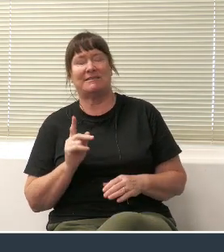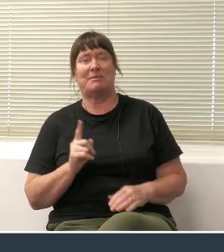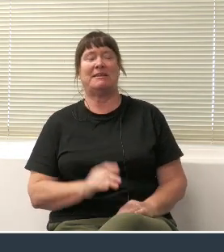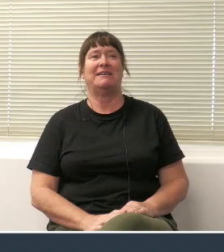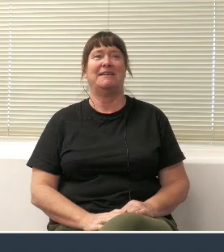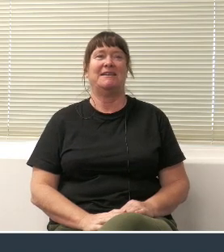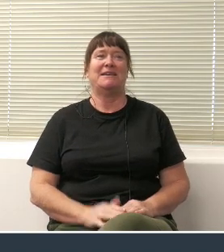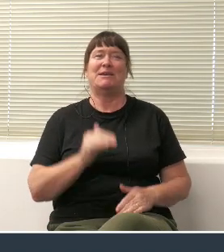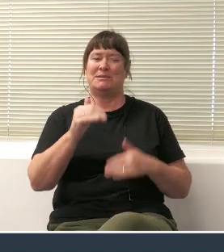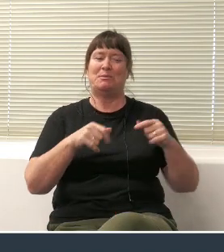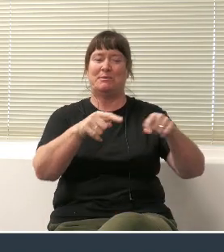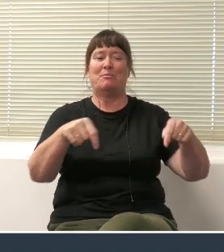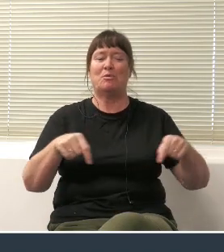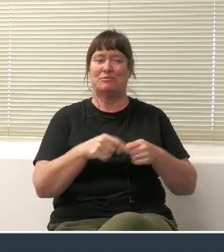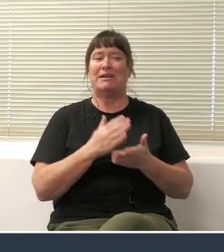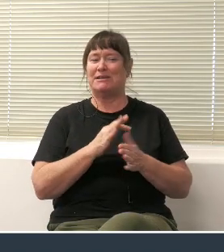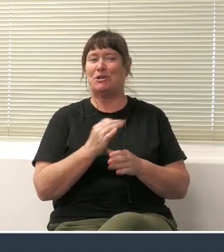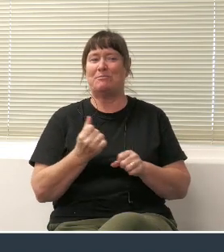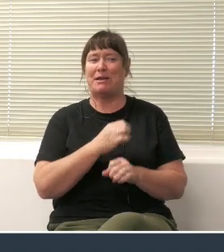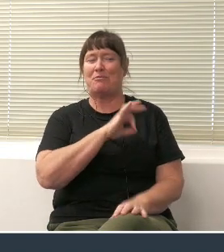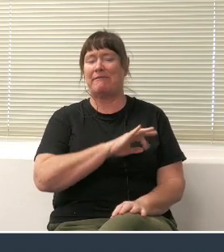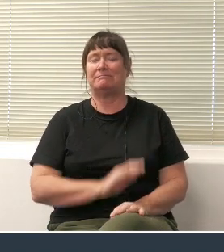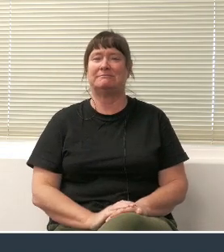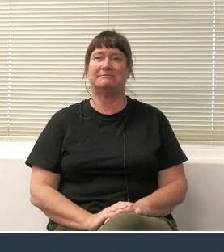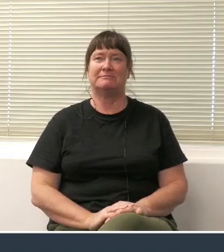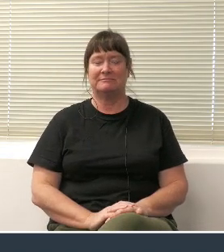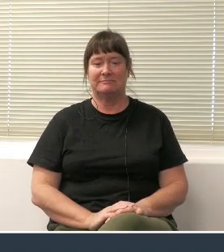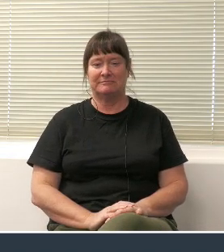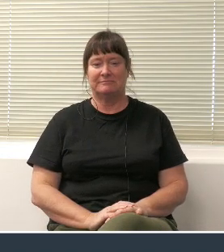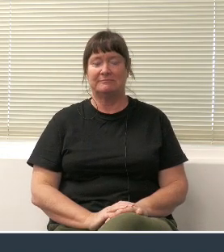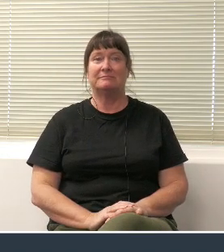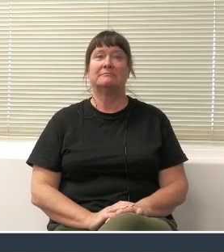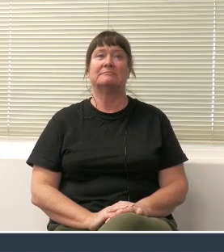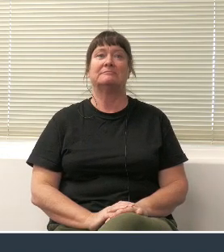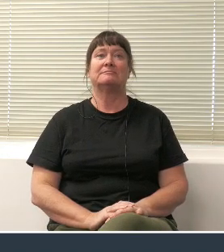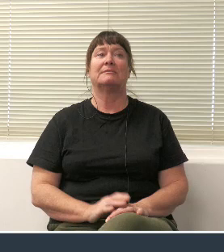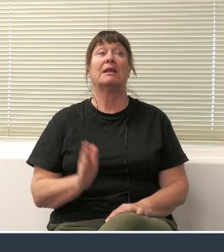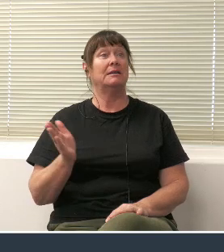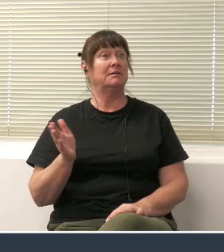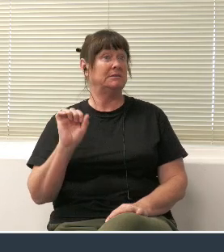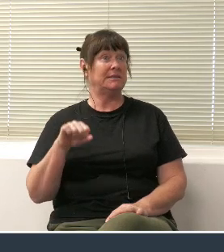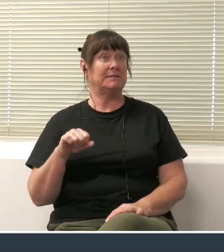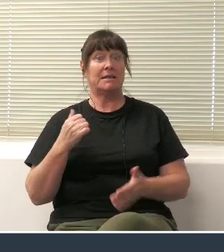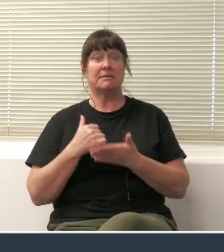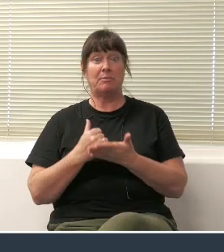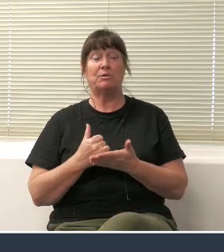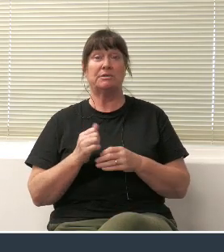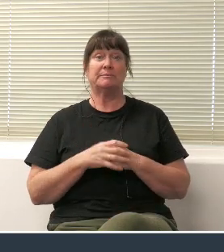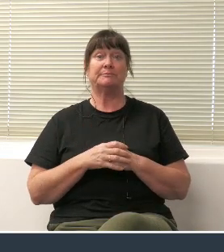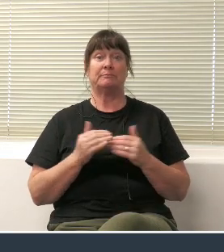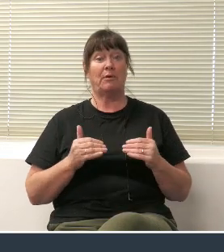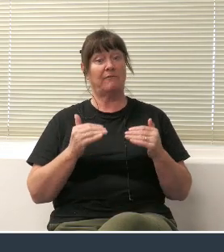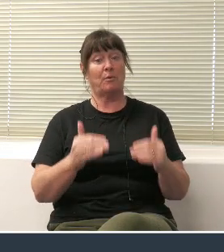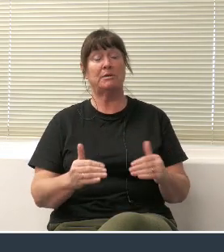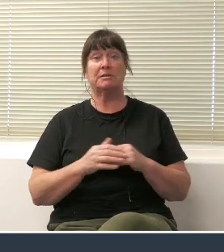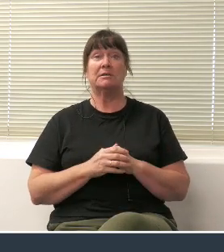yeah, so I'm in support of it. Councillor McGrath. Yeah. Through the chair. Yeah, look, I support this moving